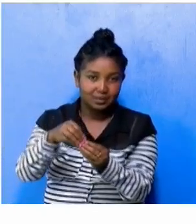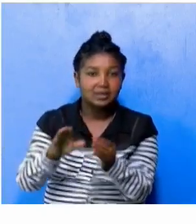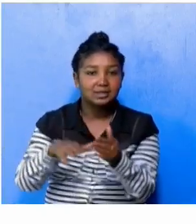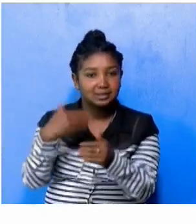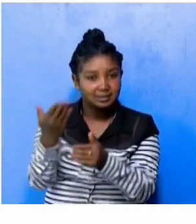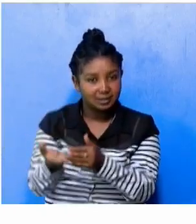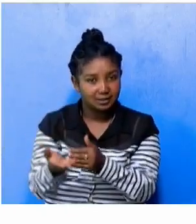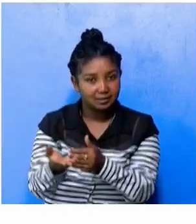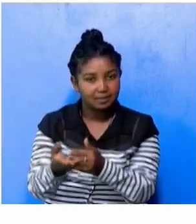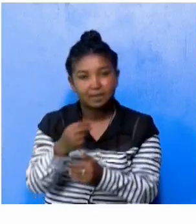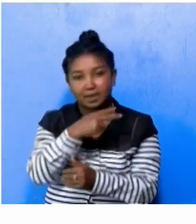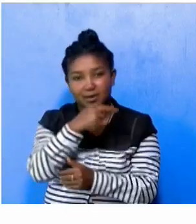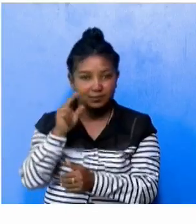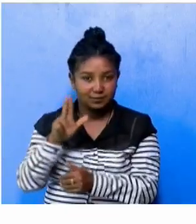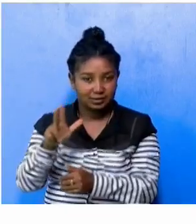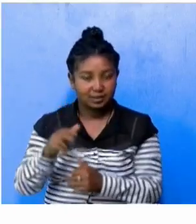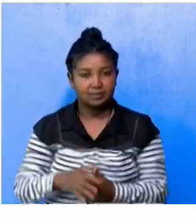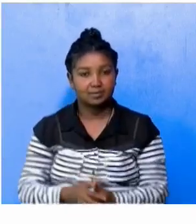Then verb 3